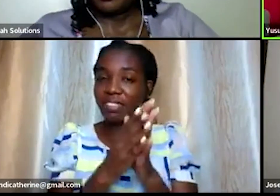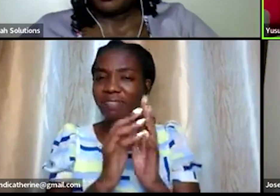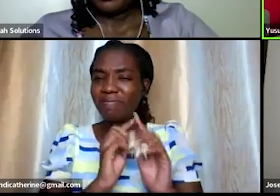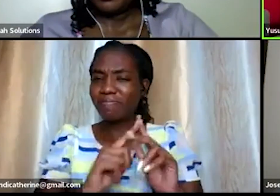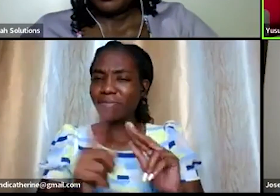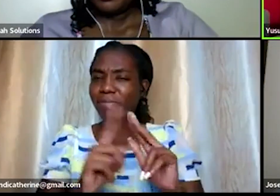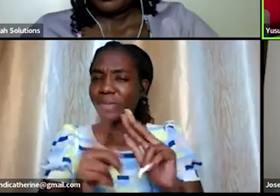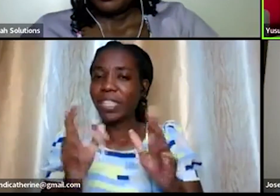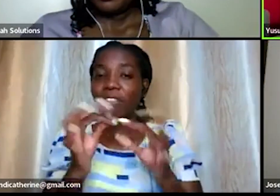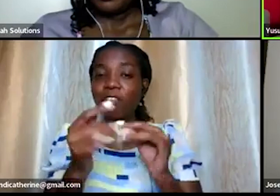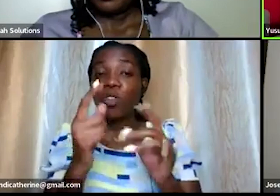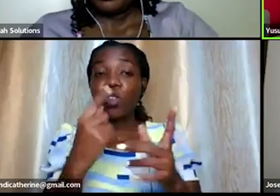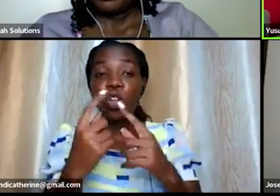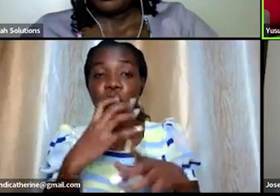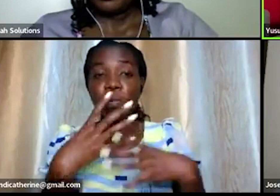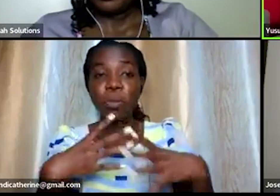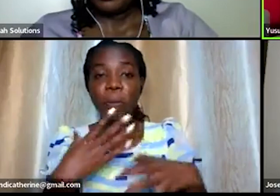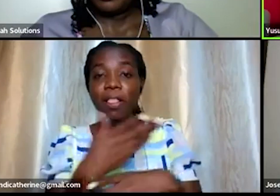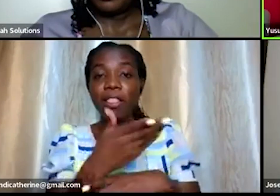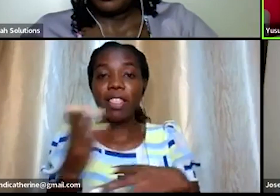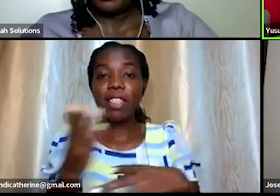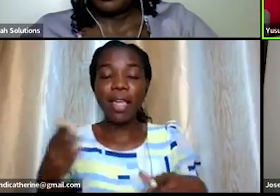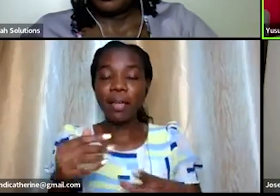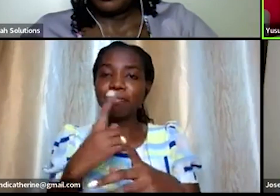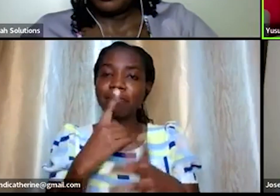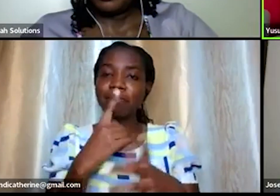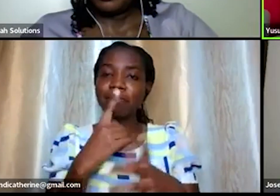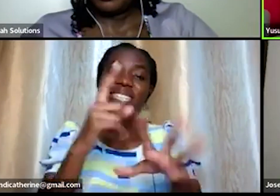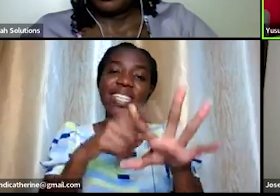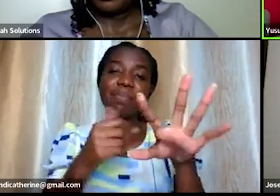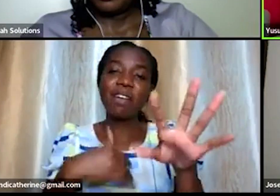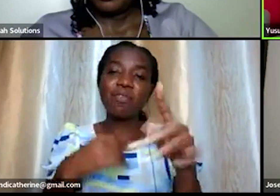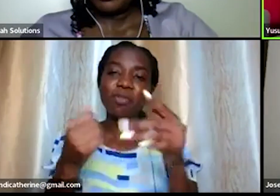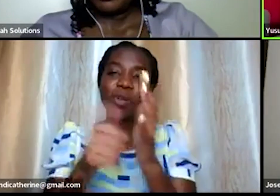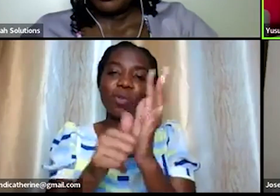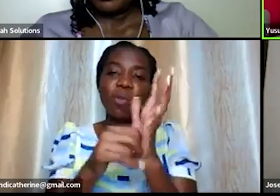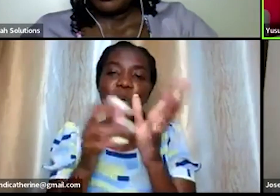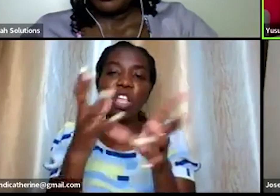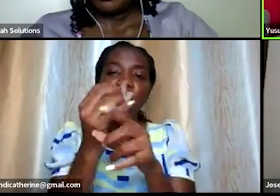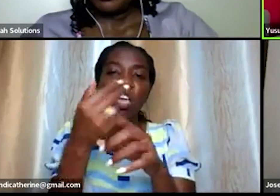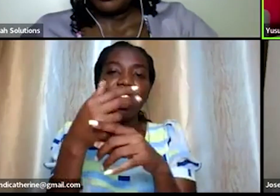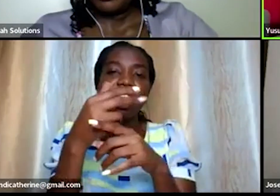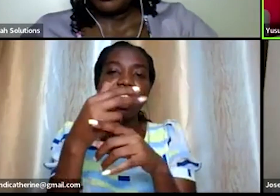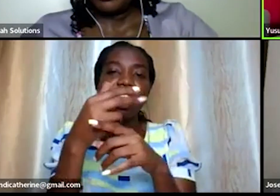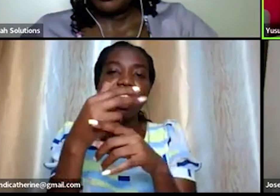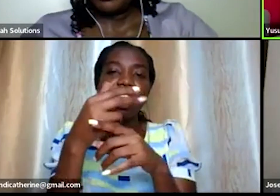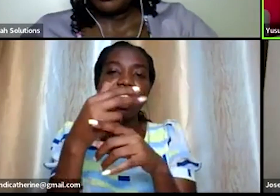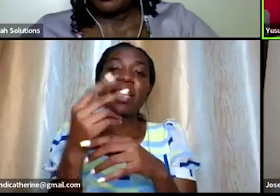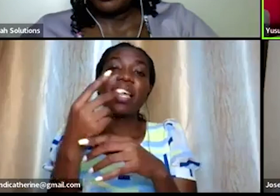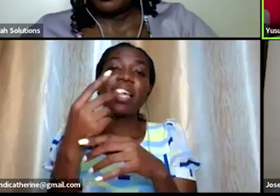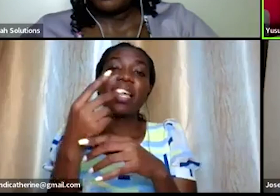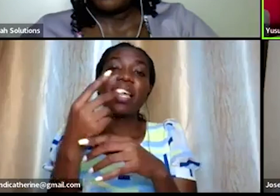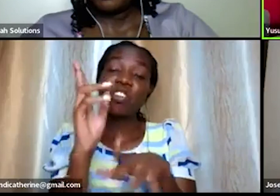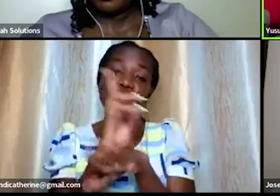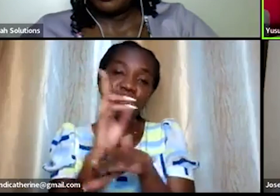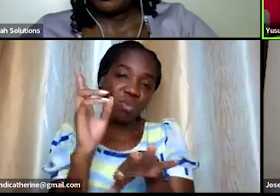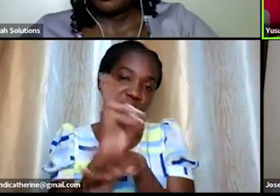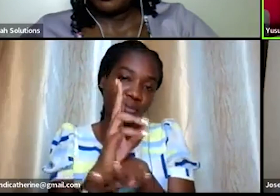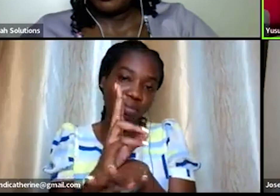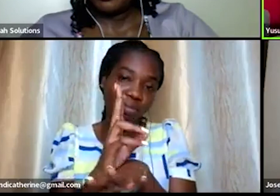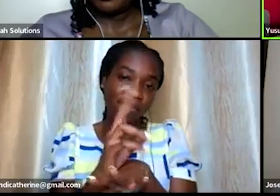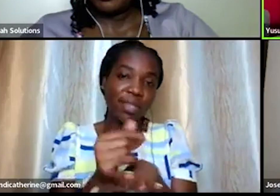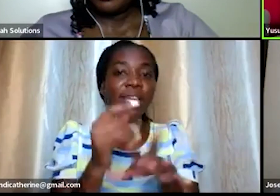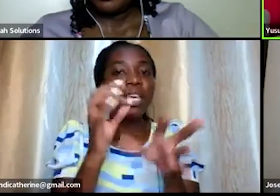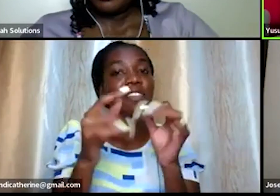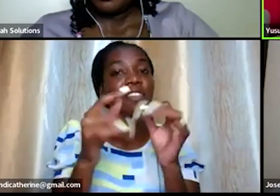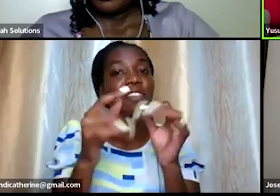tell you, anytime there's a problem in an organization, HR is the word HR is used. If you are late, HR